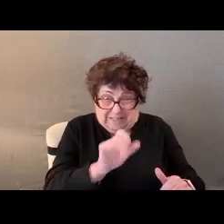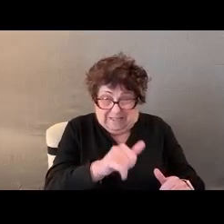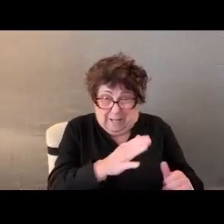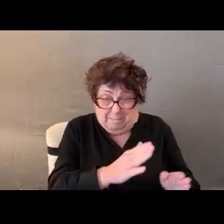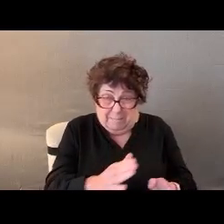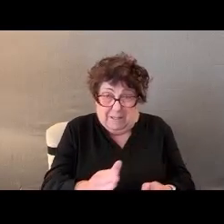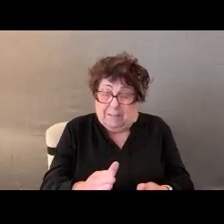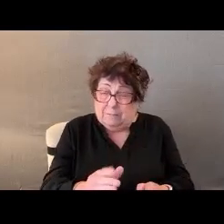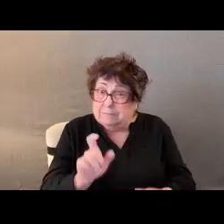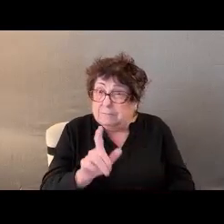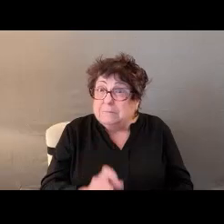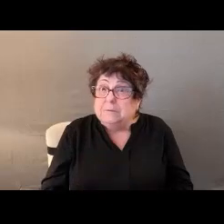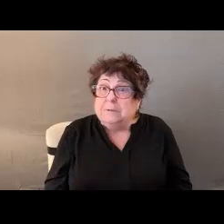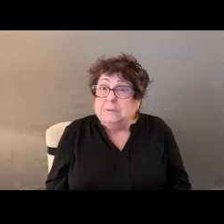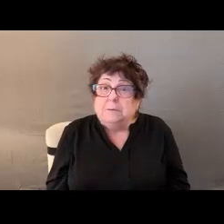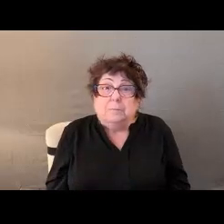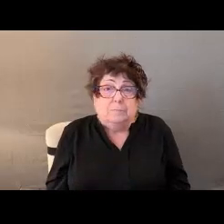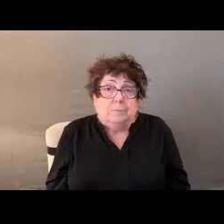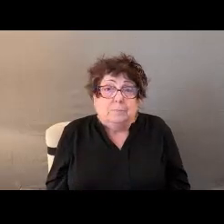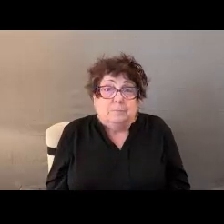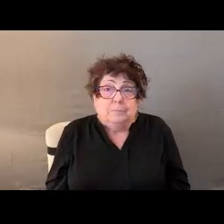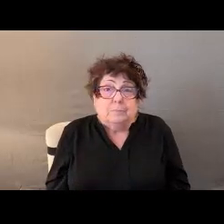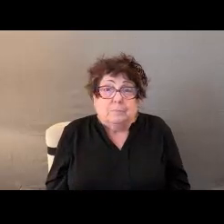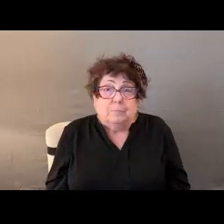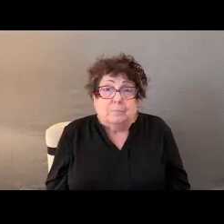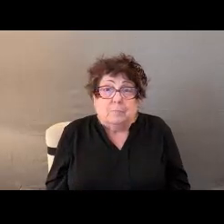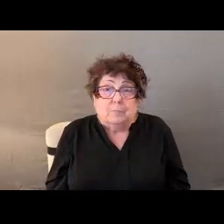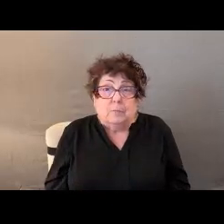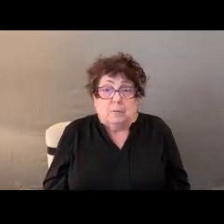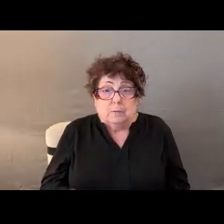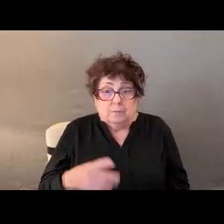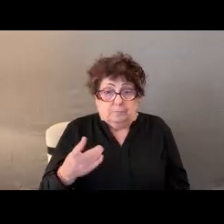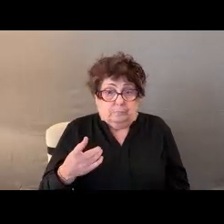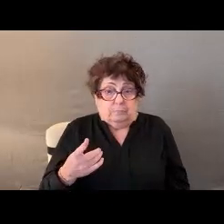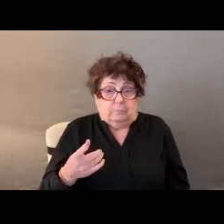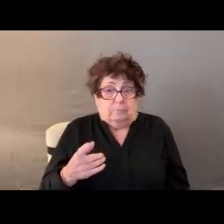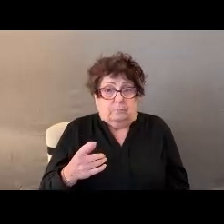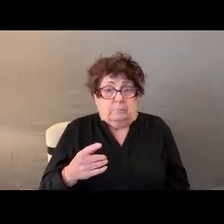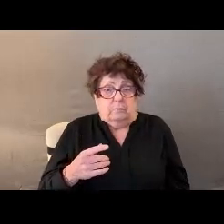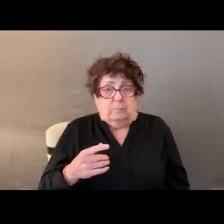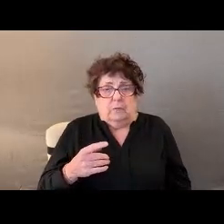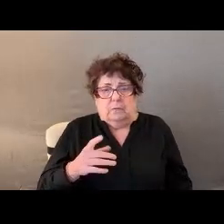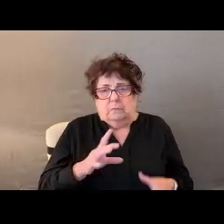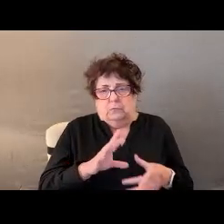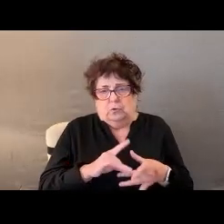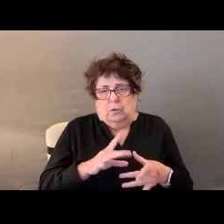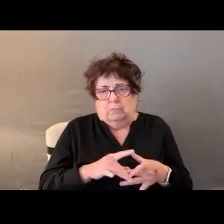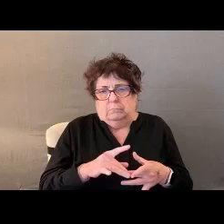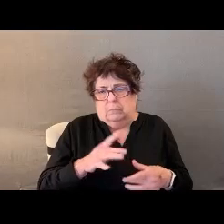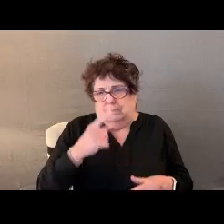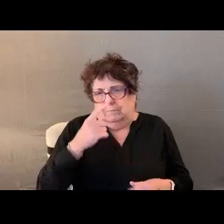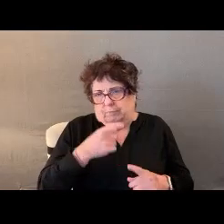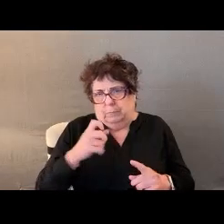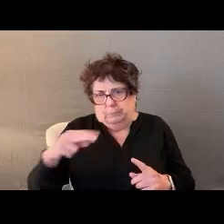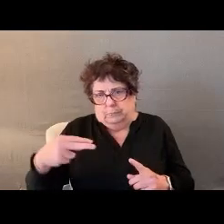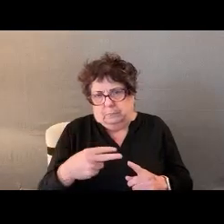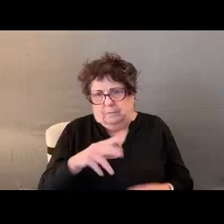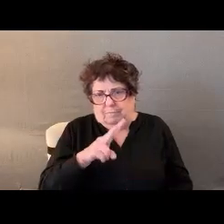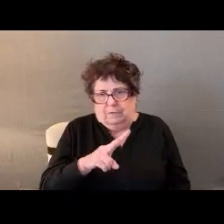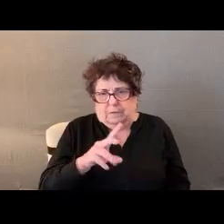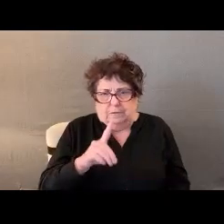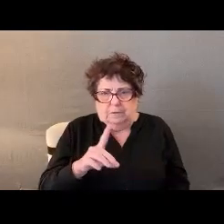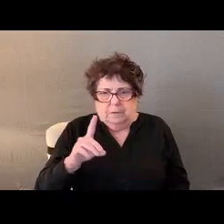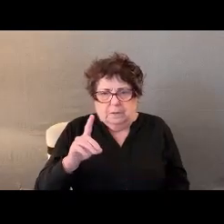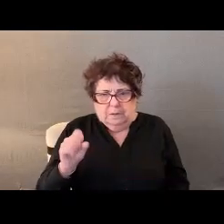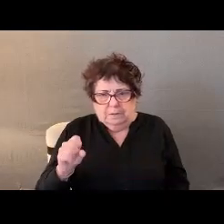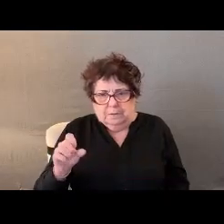Well, speaking for VDSS, our plan is no longer identical. We did start by copying DMAS, but we have made a lot of